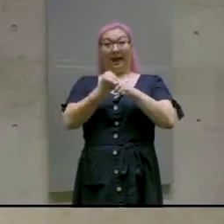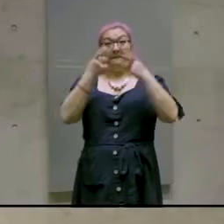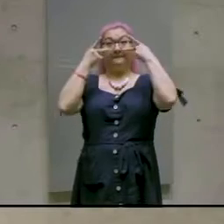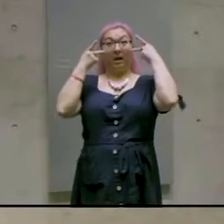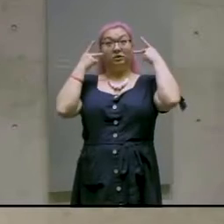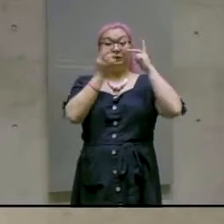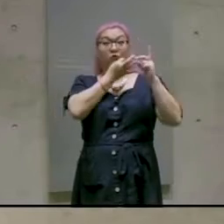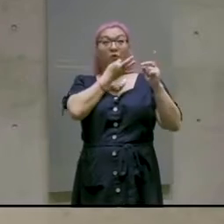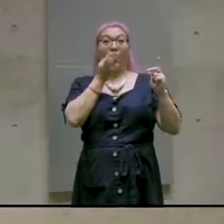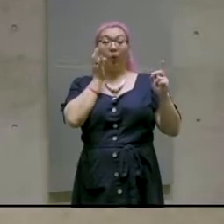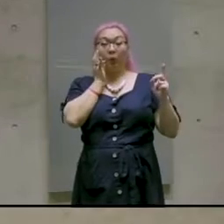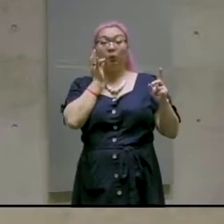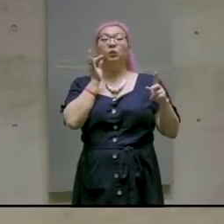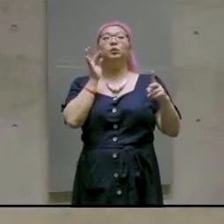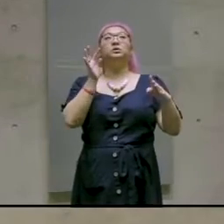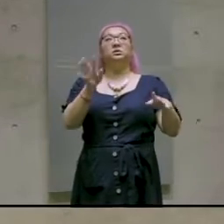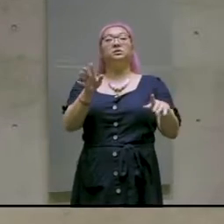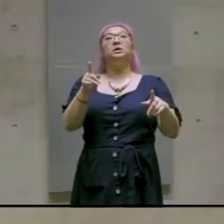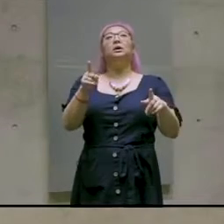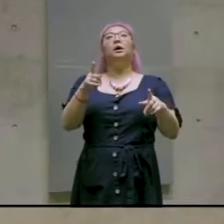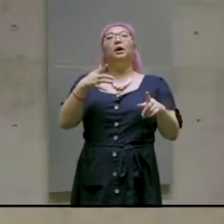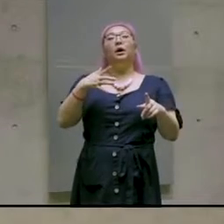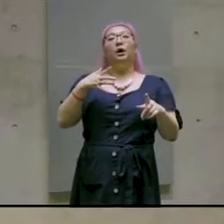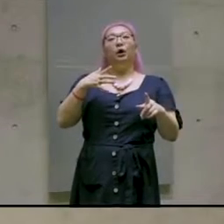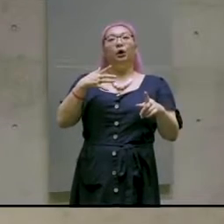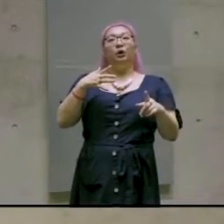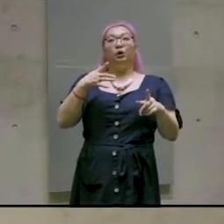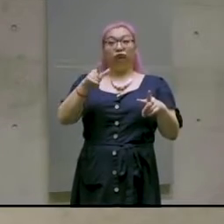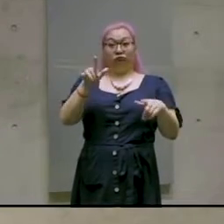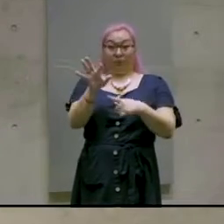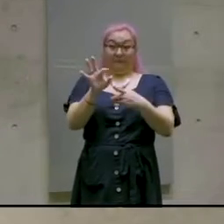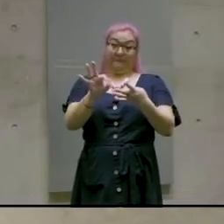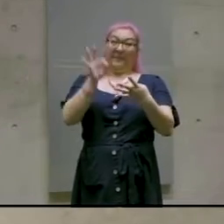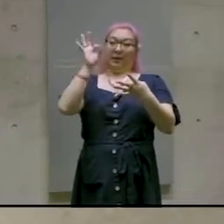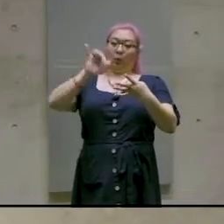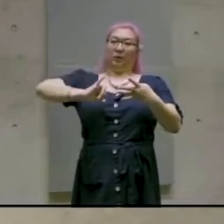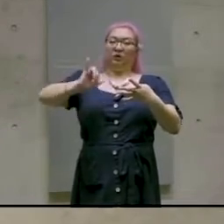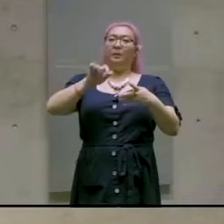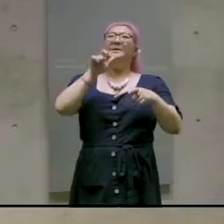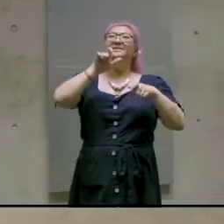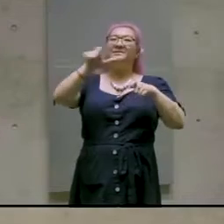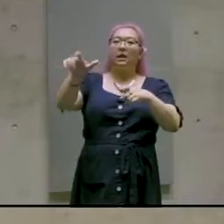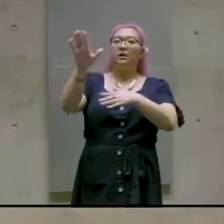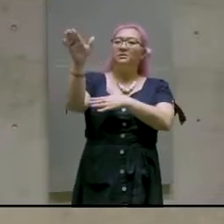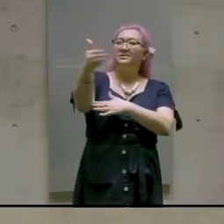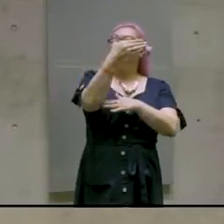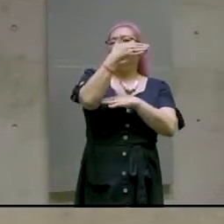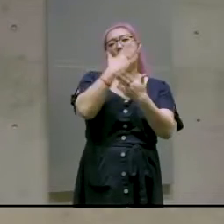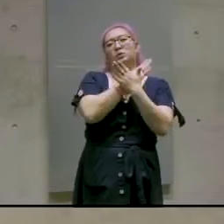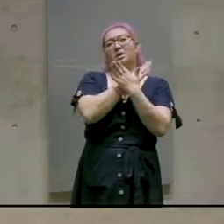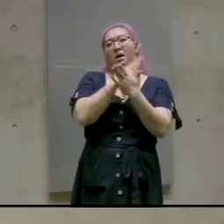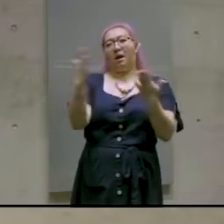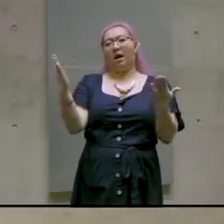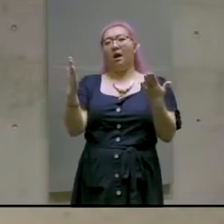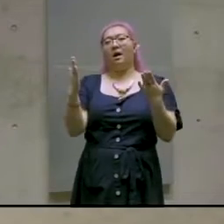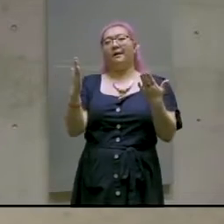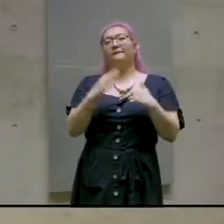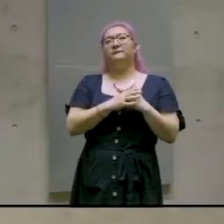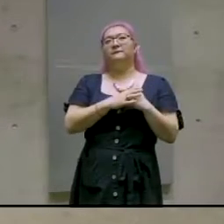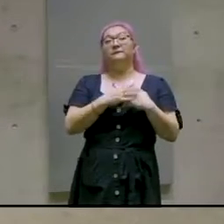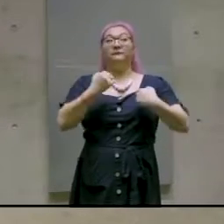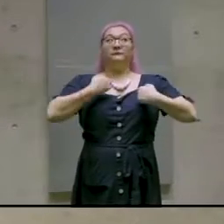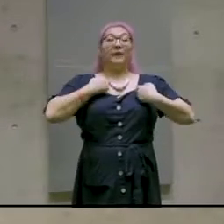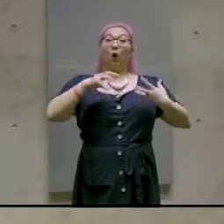of signal repeatedly to a character. We're using kind of Inkle's Ink scripting, and Emily Short, our creative